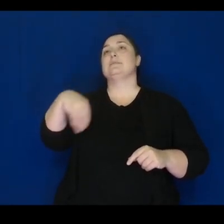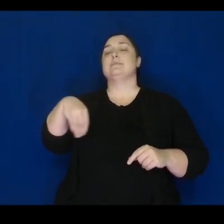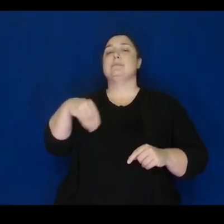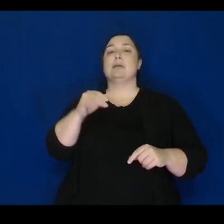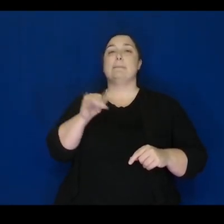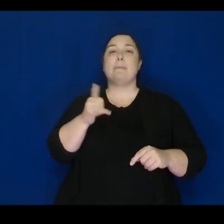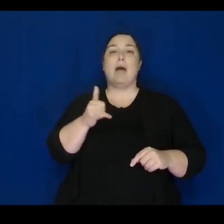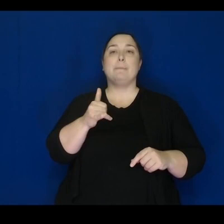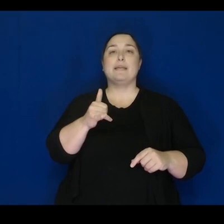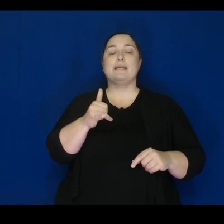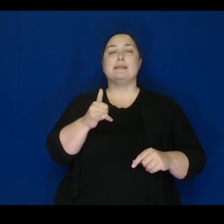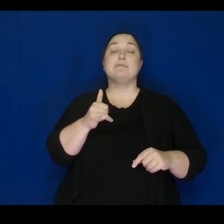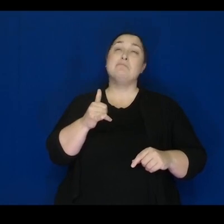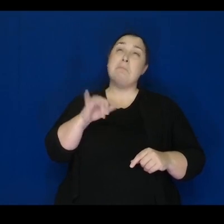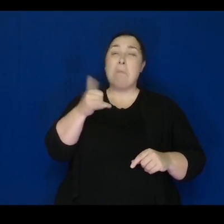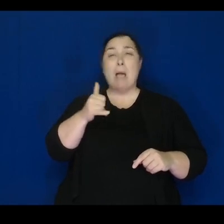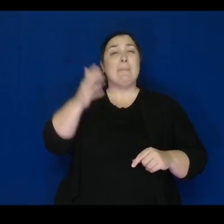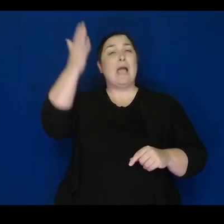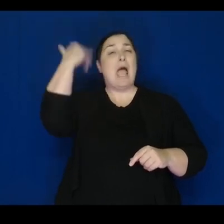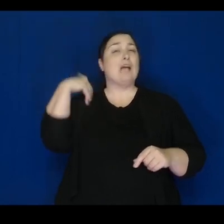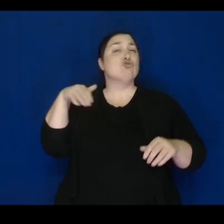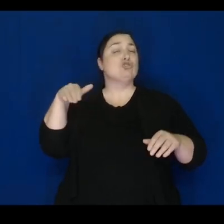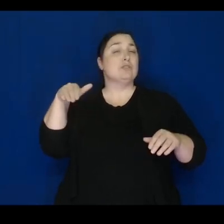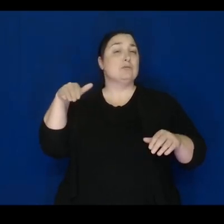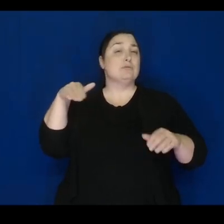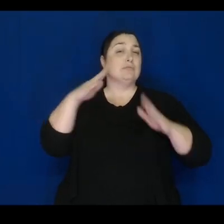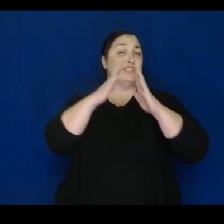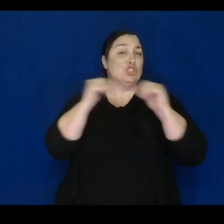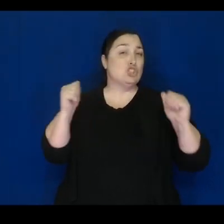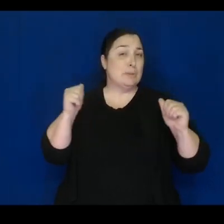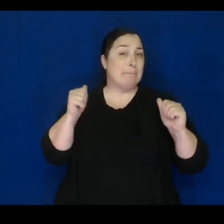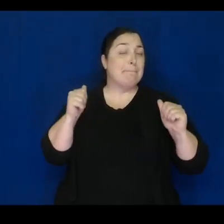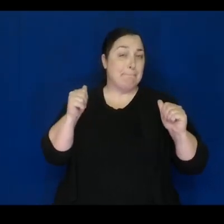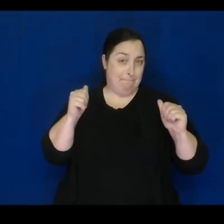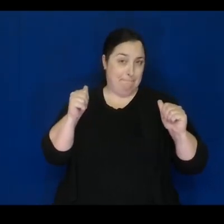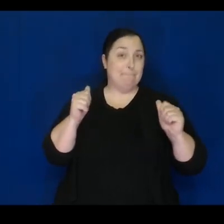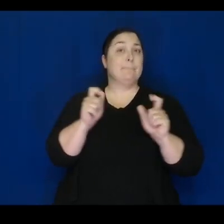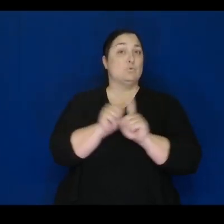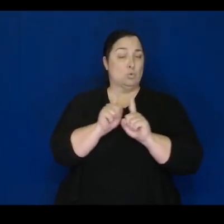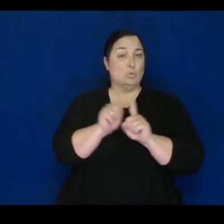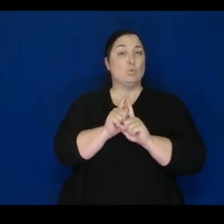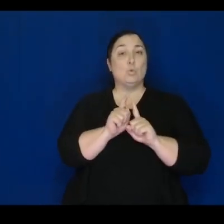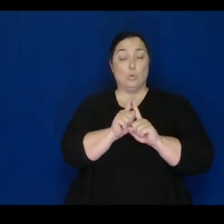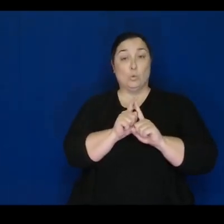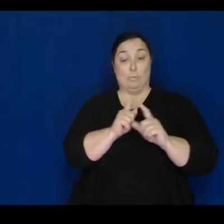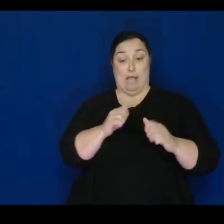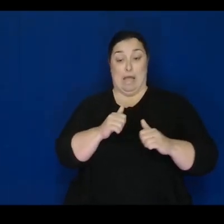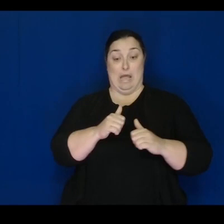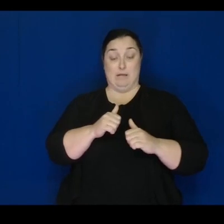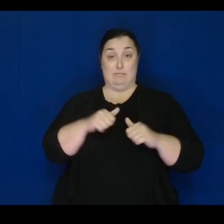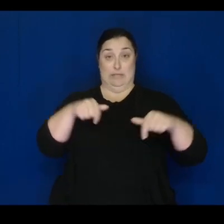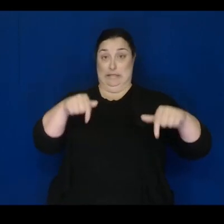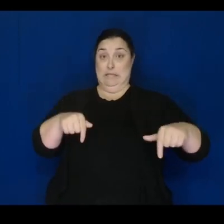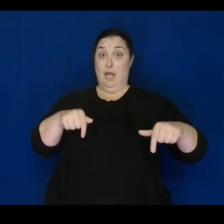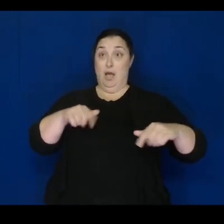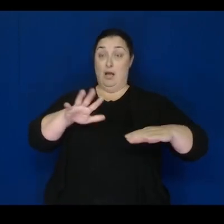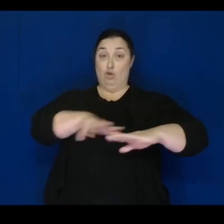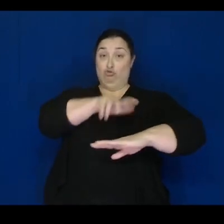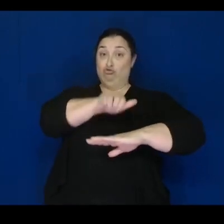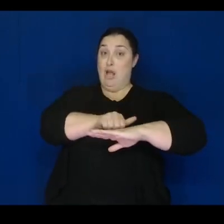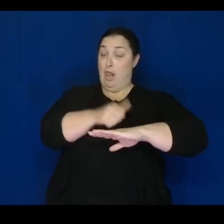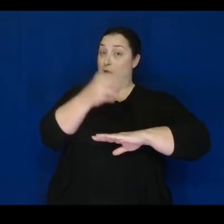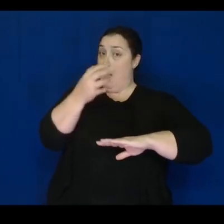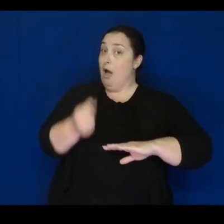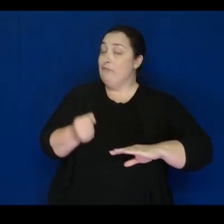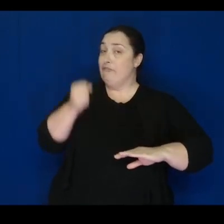perhaps maybe ancient Egypt as well. But here in Australia, in our country, we have philosophies as well.